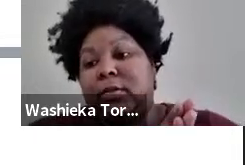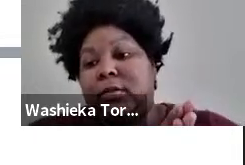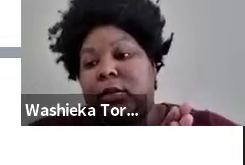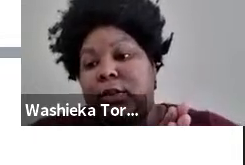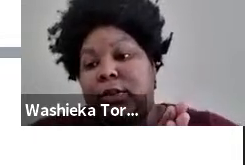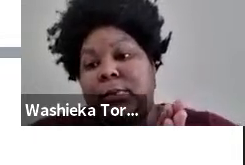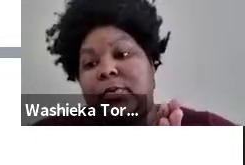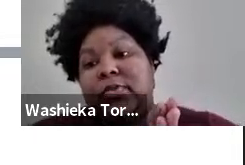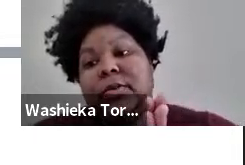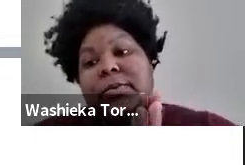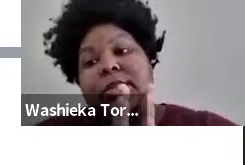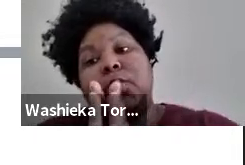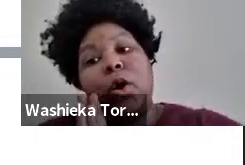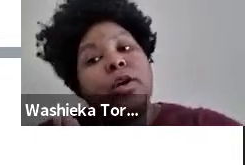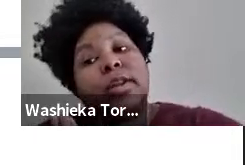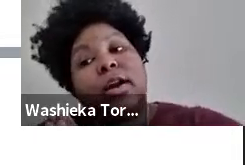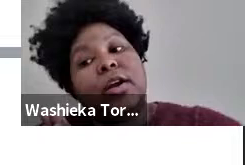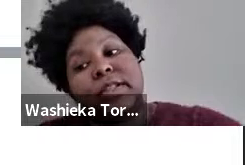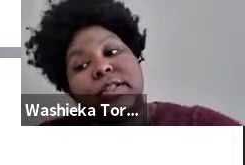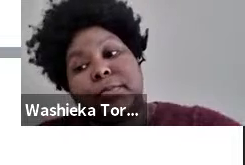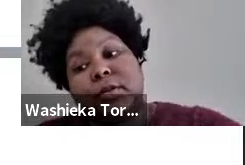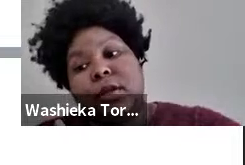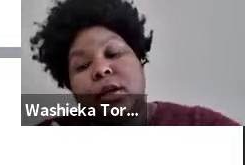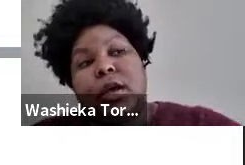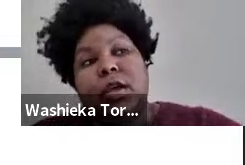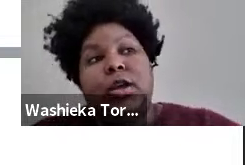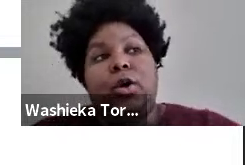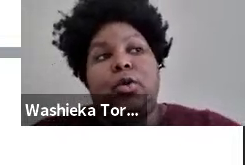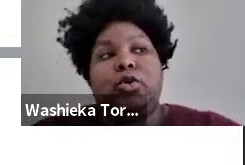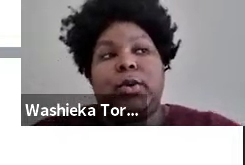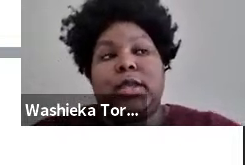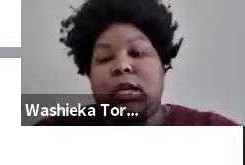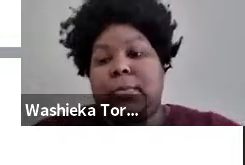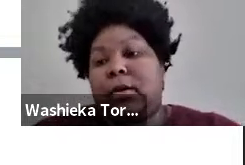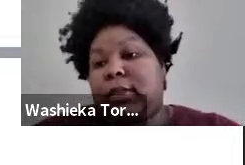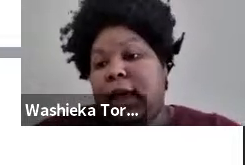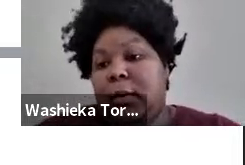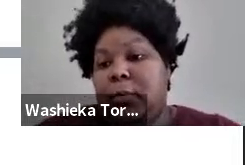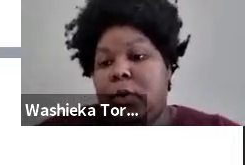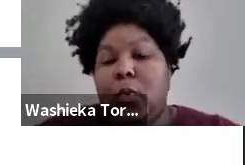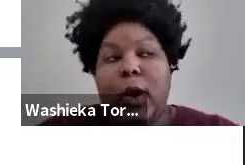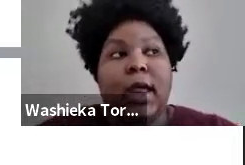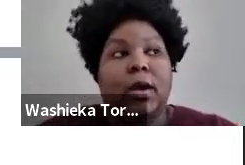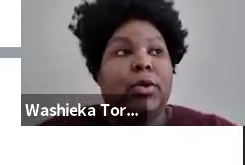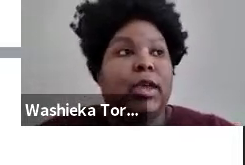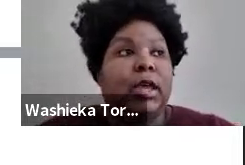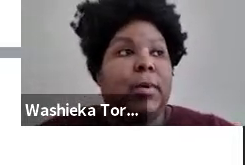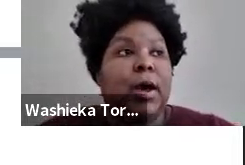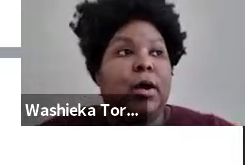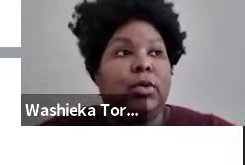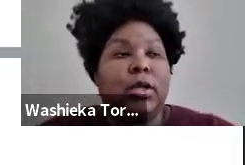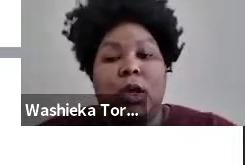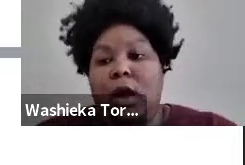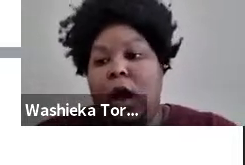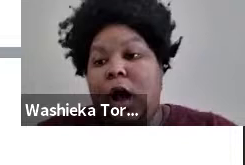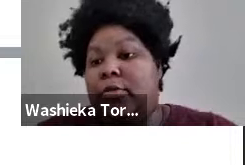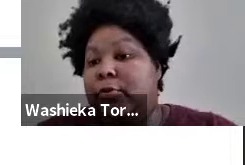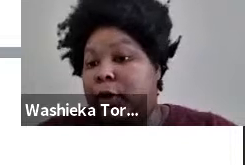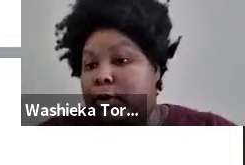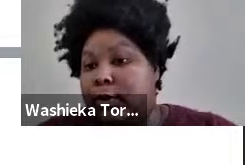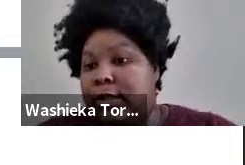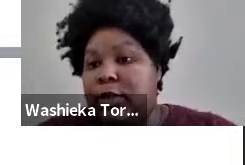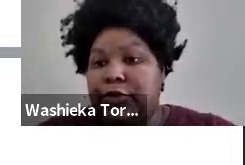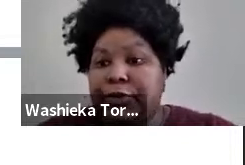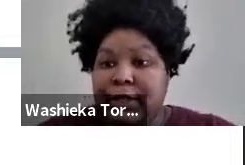are visible. There are some people with disabilities who aren't visible. Do we think about them when we're thinking about